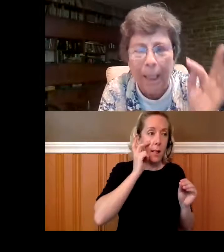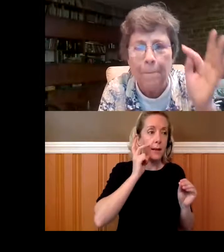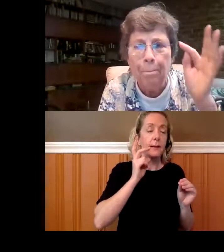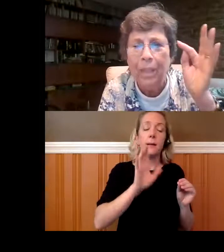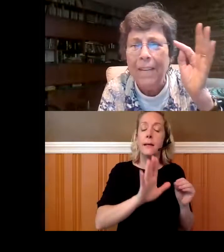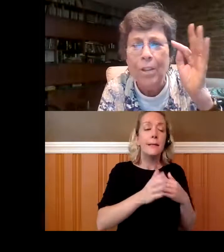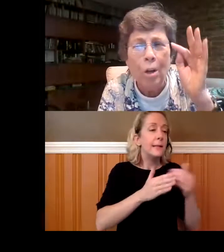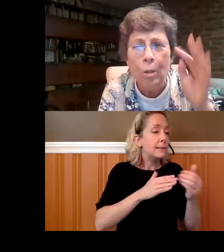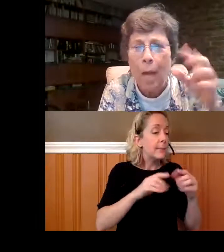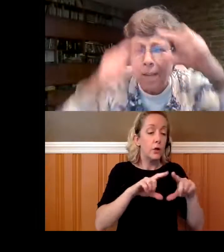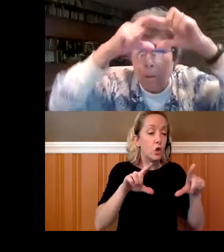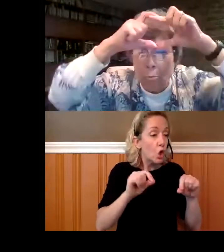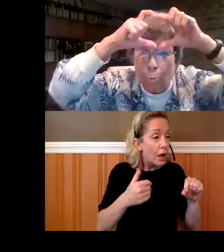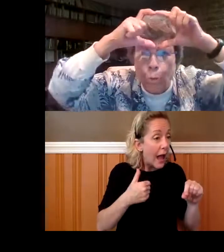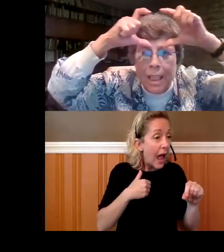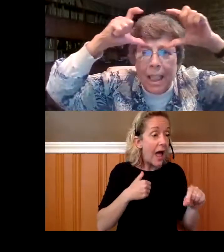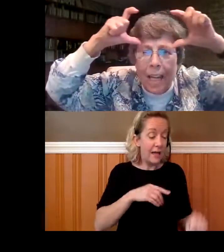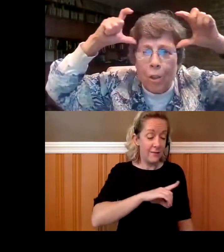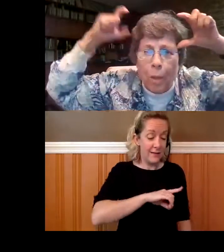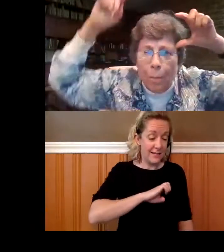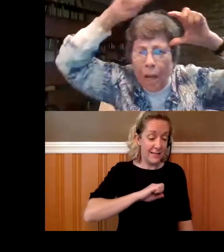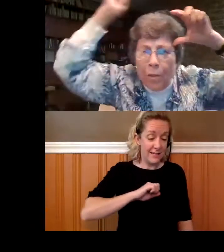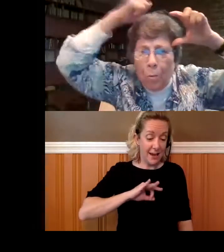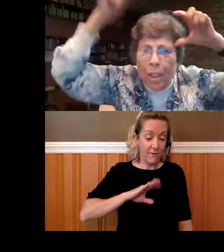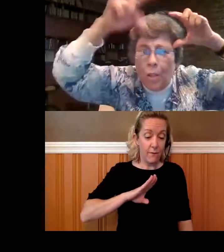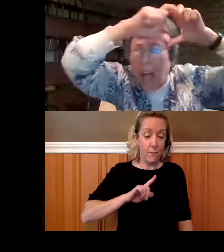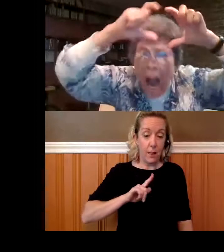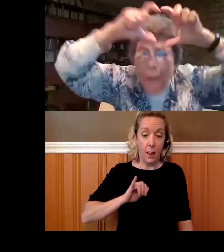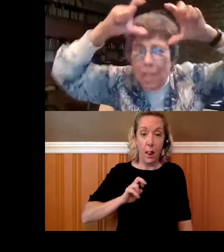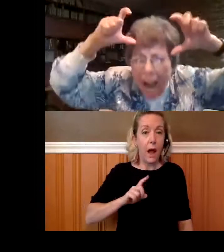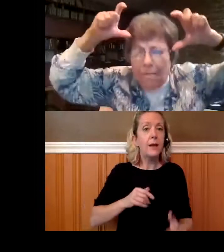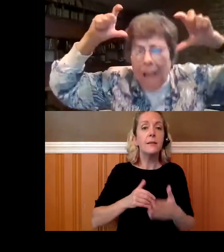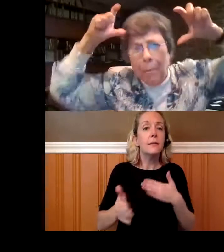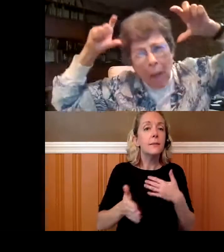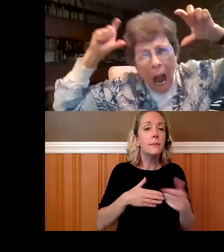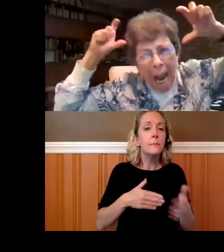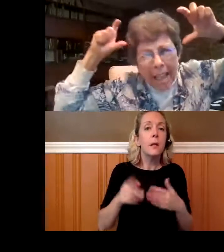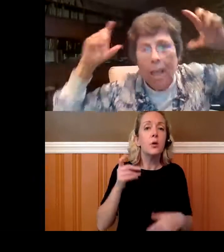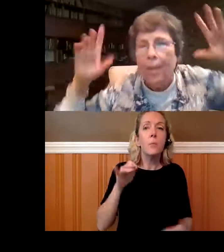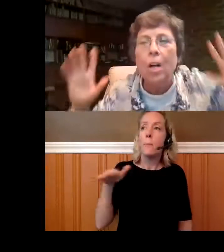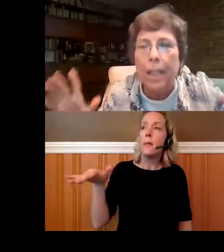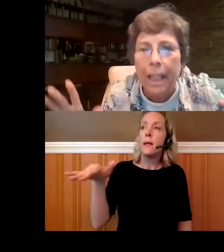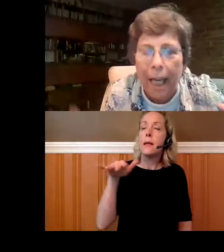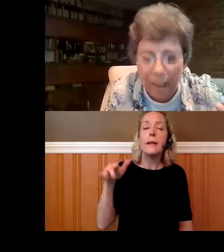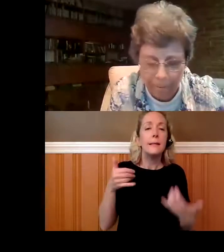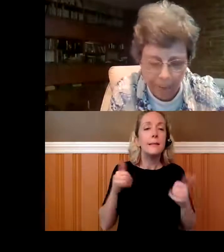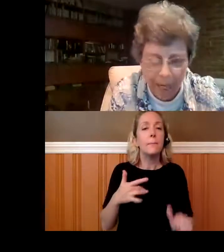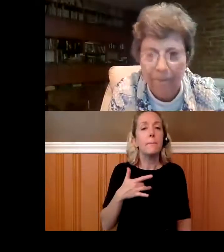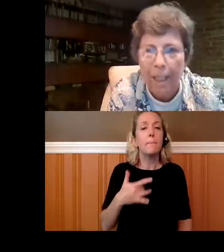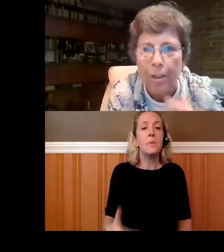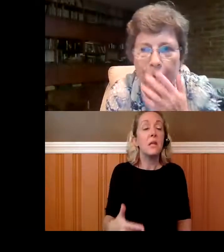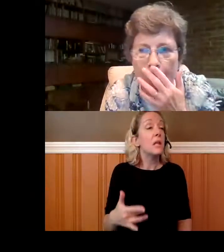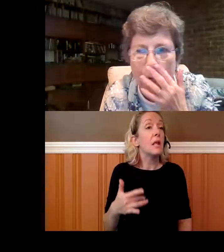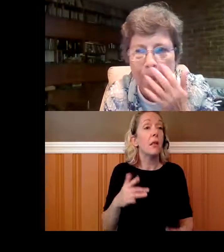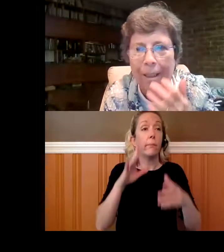with bells and whistles, I'm deaf and blind, they're not going to get it. I have videos of John explaining that, and the guy's